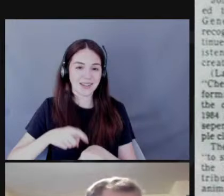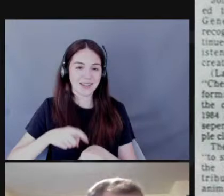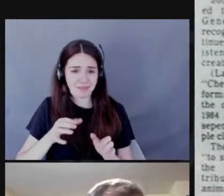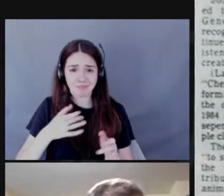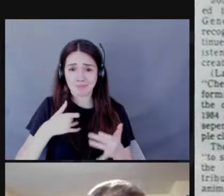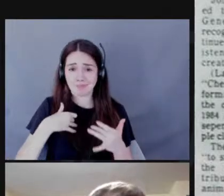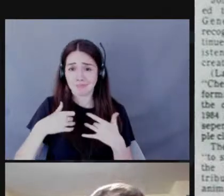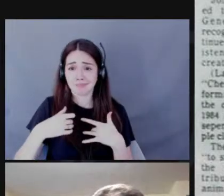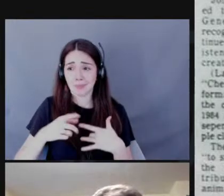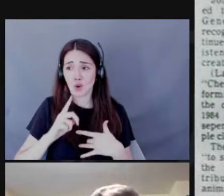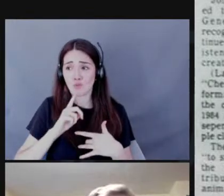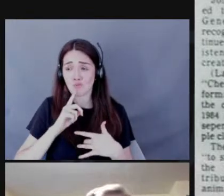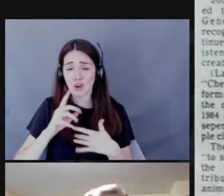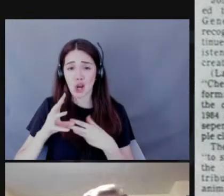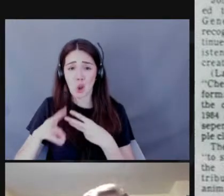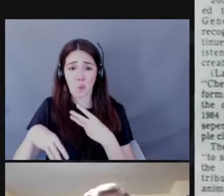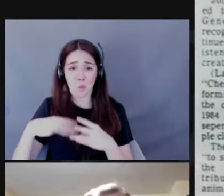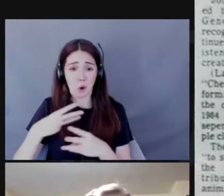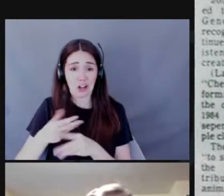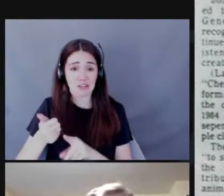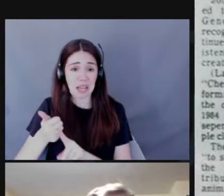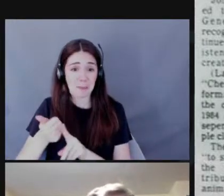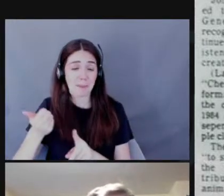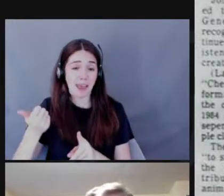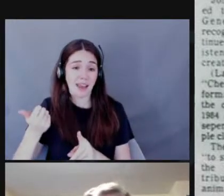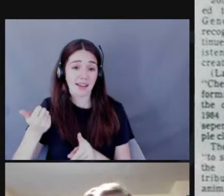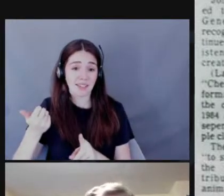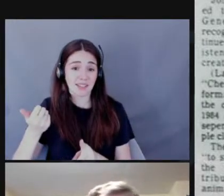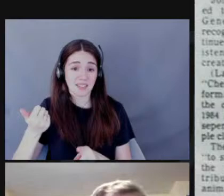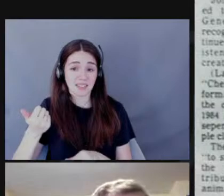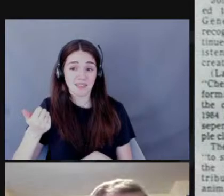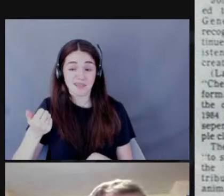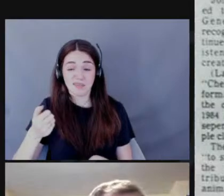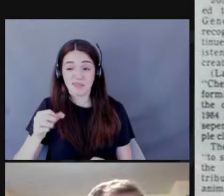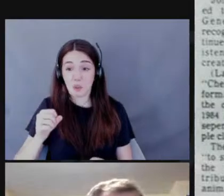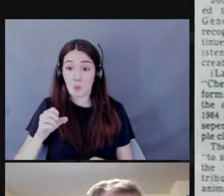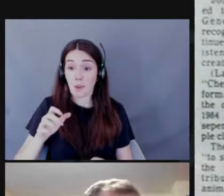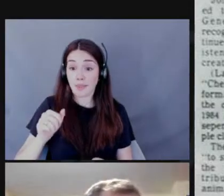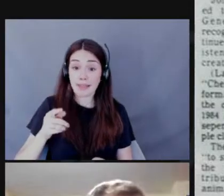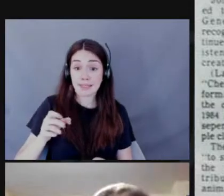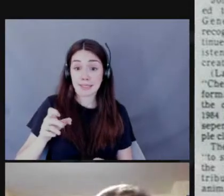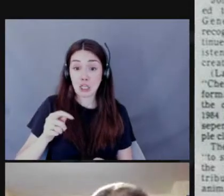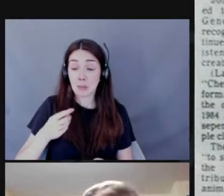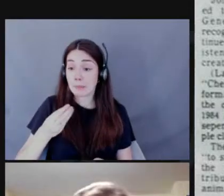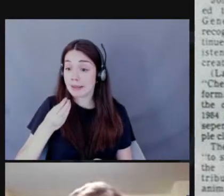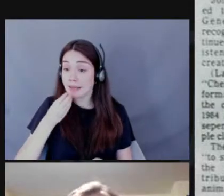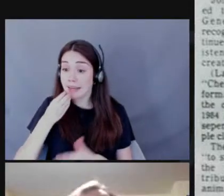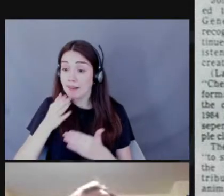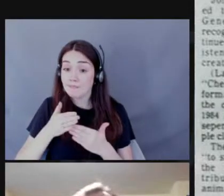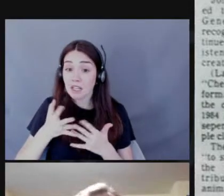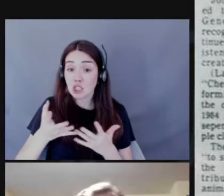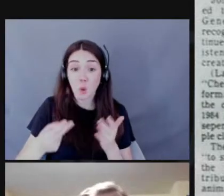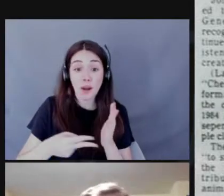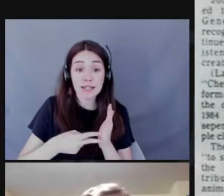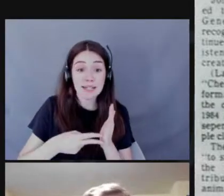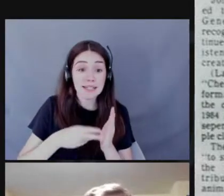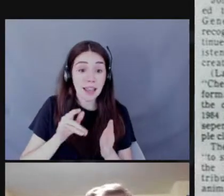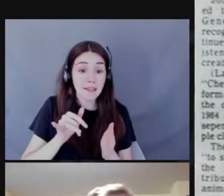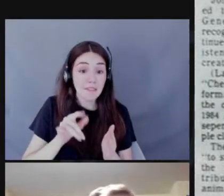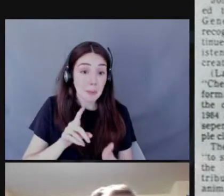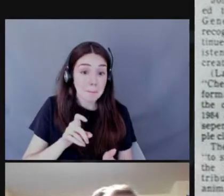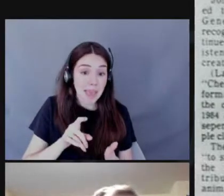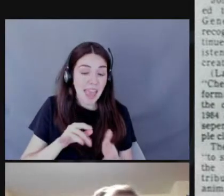world implications of that would have been. Would the sea serpent eat fish that they wanted to preserve in the bay, and those sorts